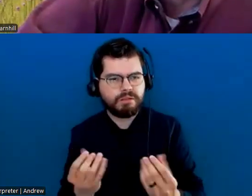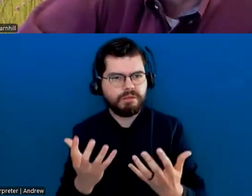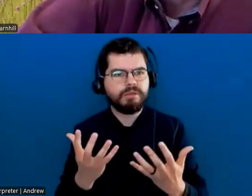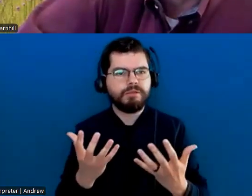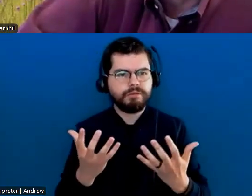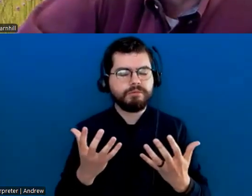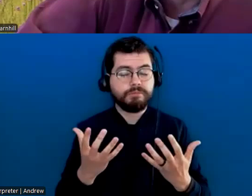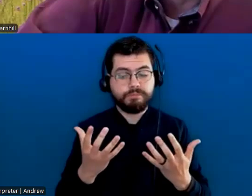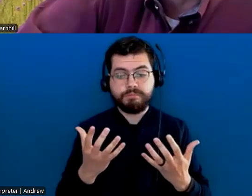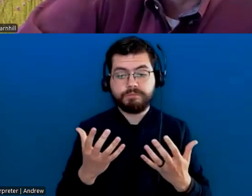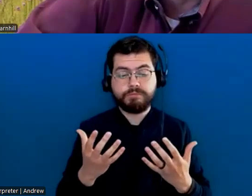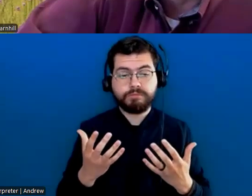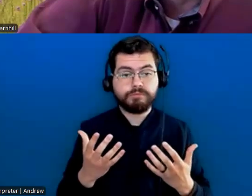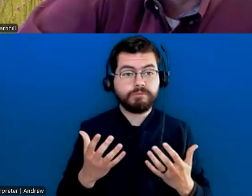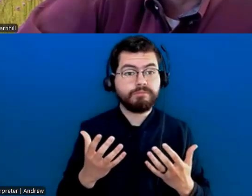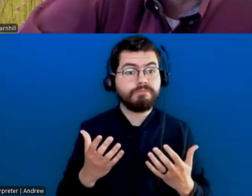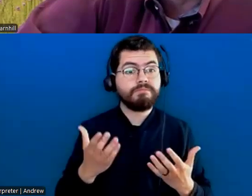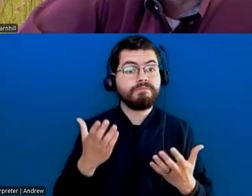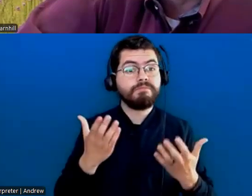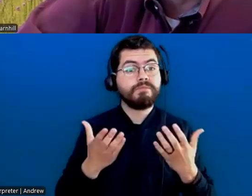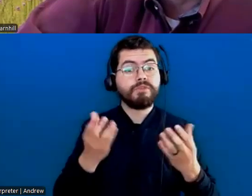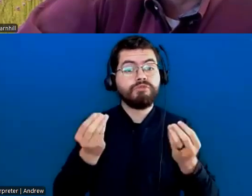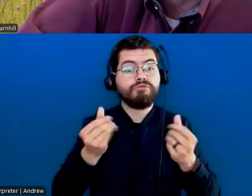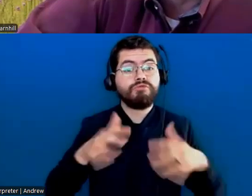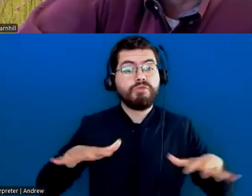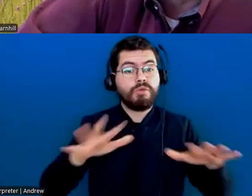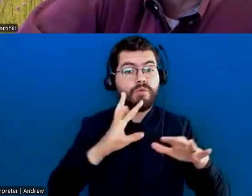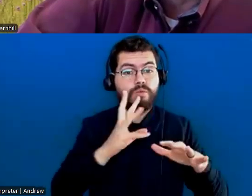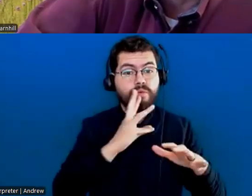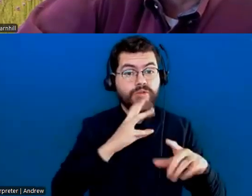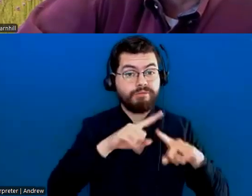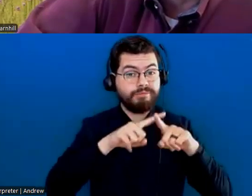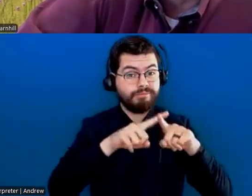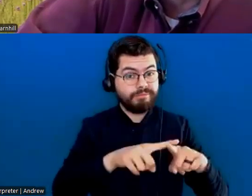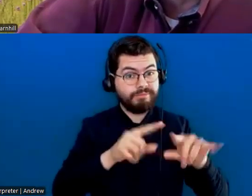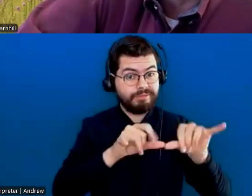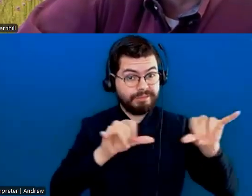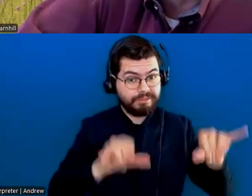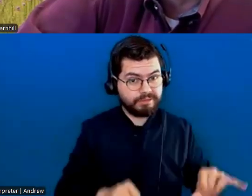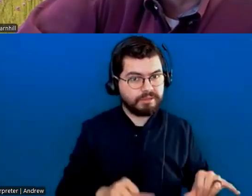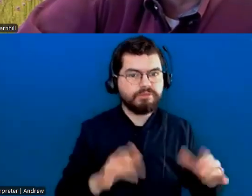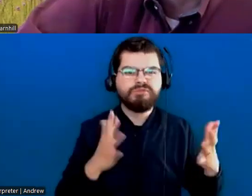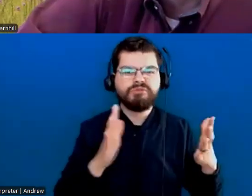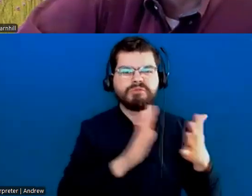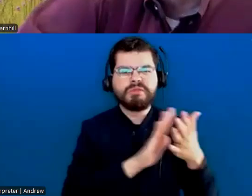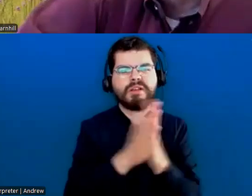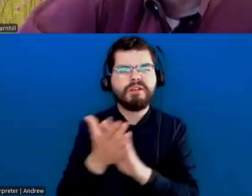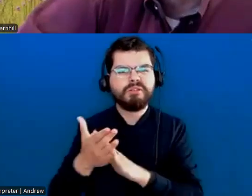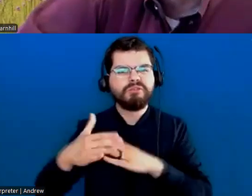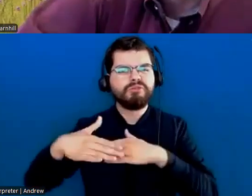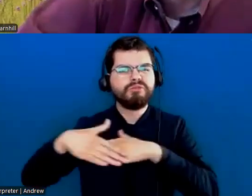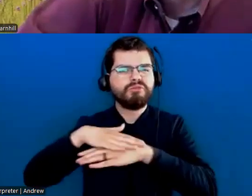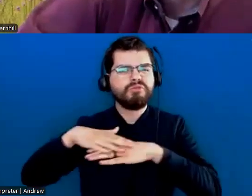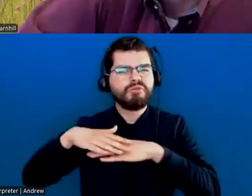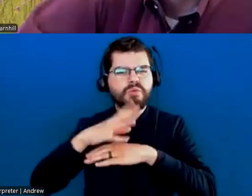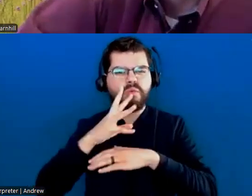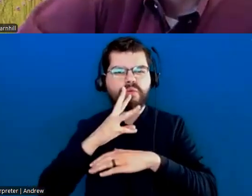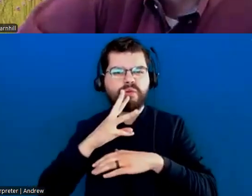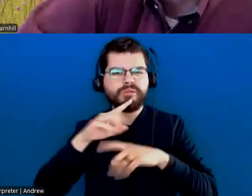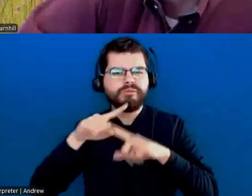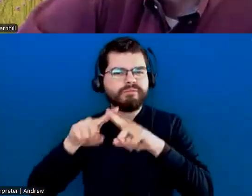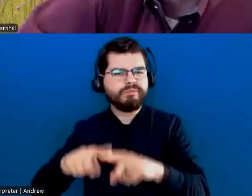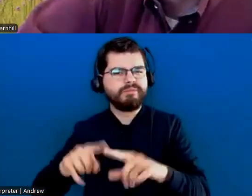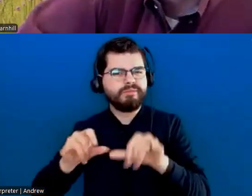it was a groundwater dependent system that has become strictly a surface water dependent system. So